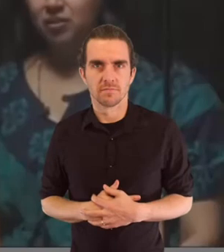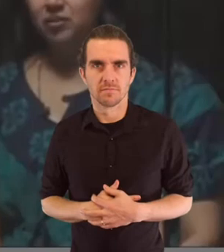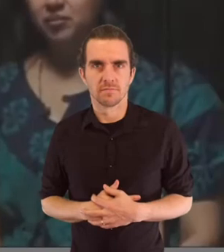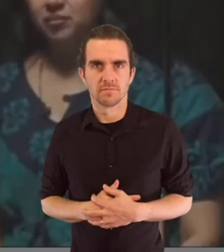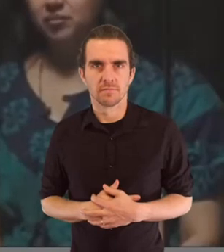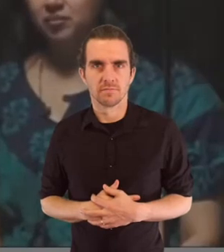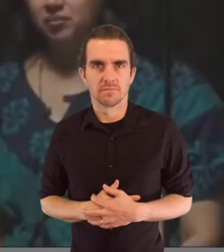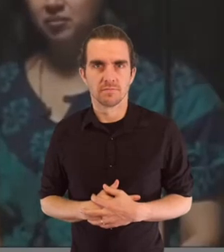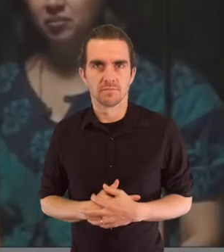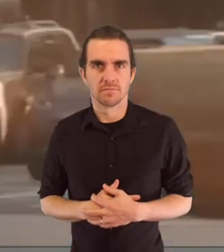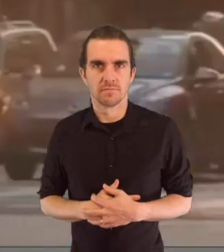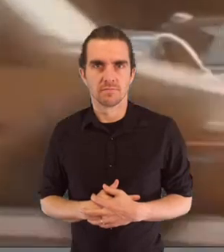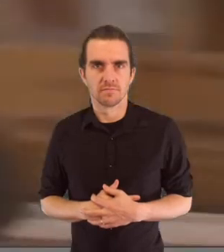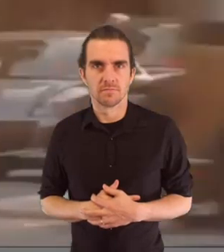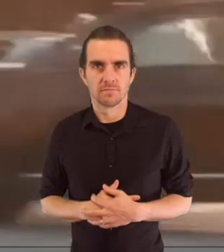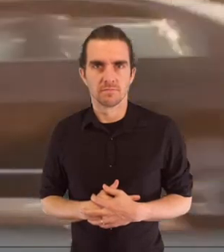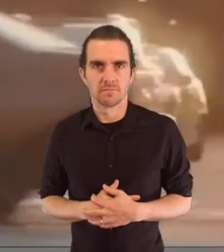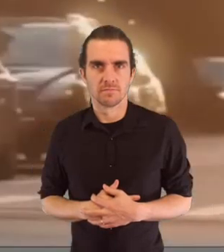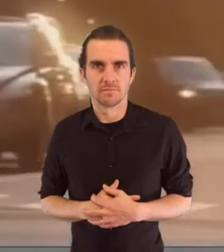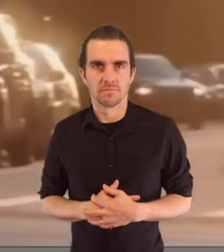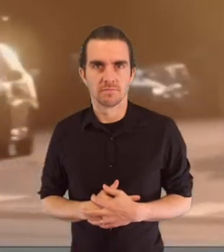Her mother has been told she has cancer.